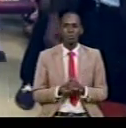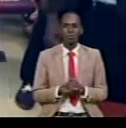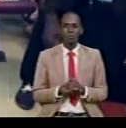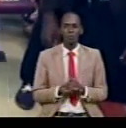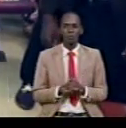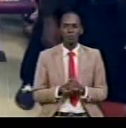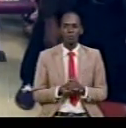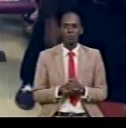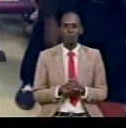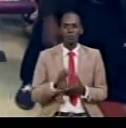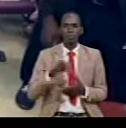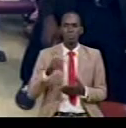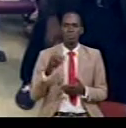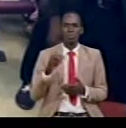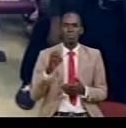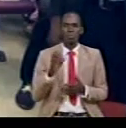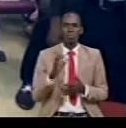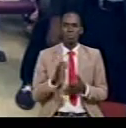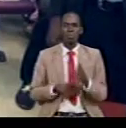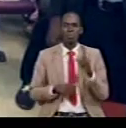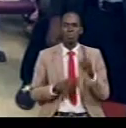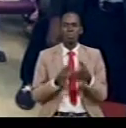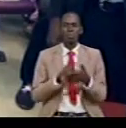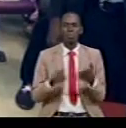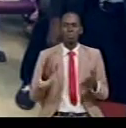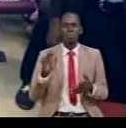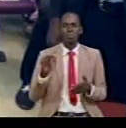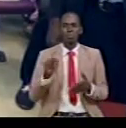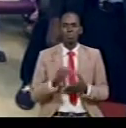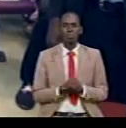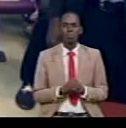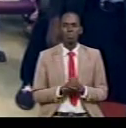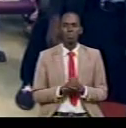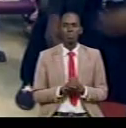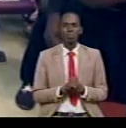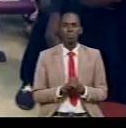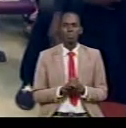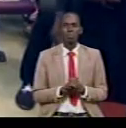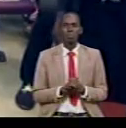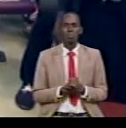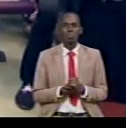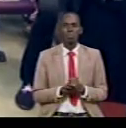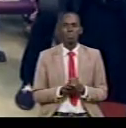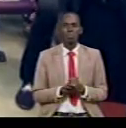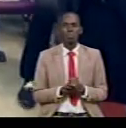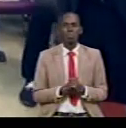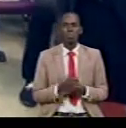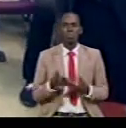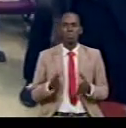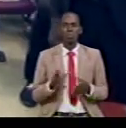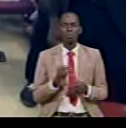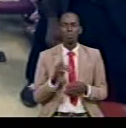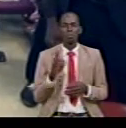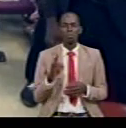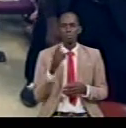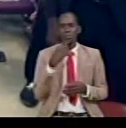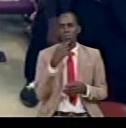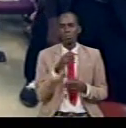James chapter 1, I want to read verse 13. Let no man say when he is